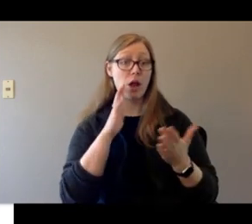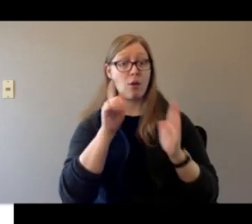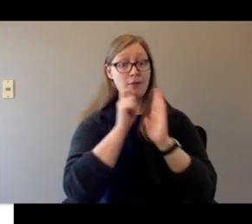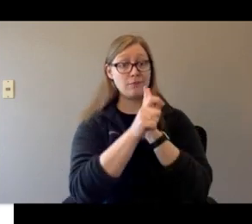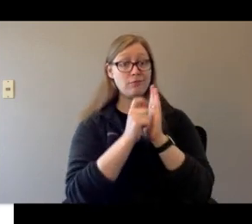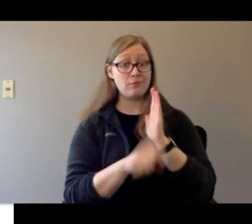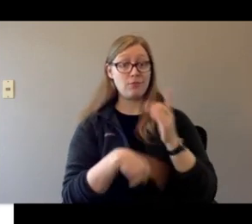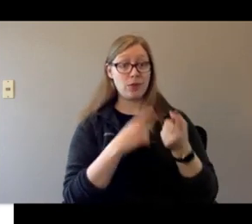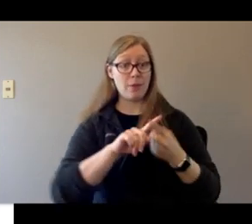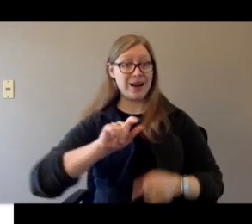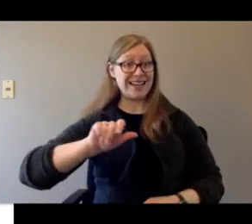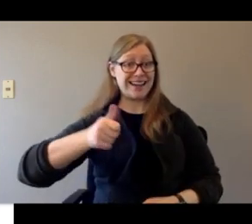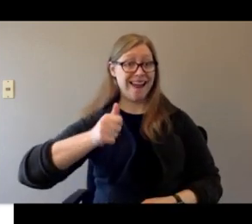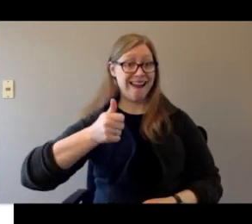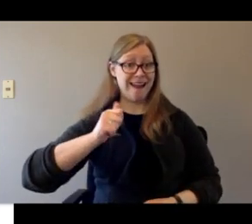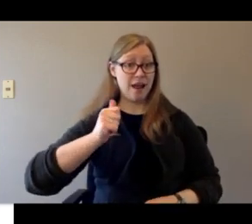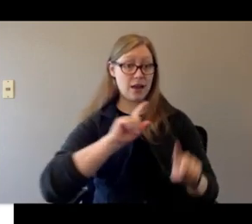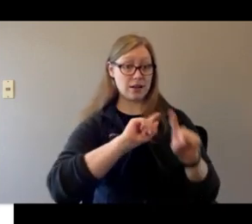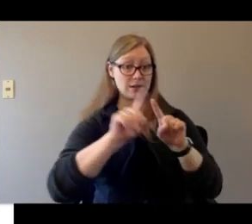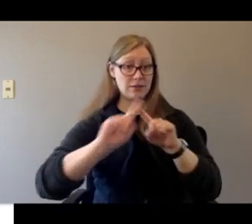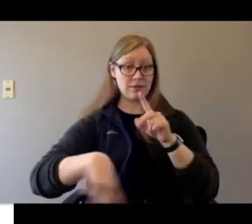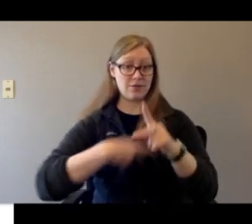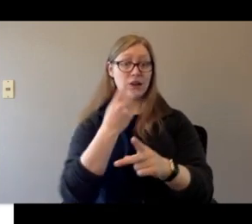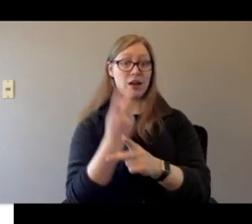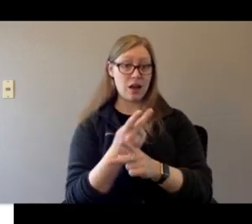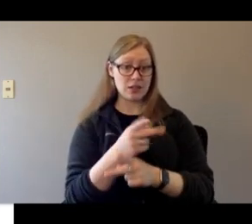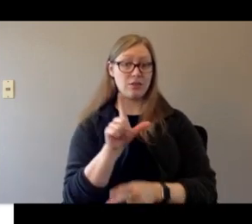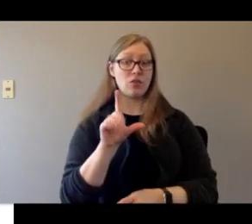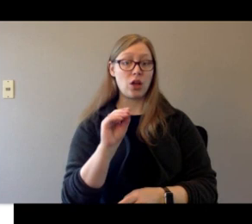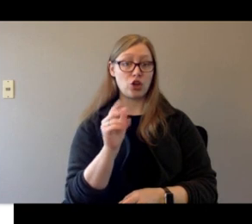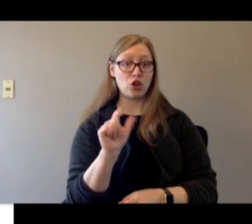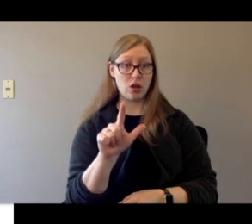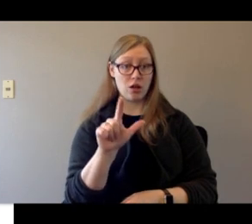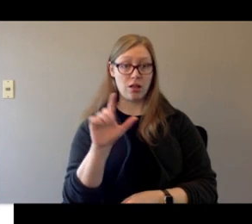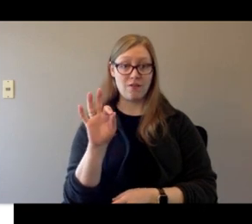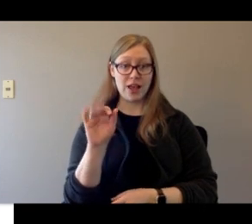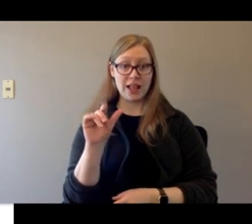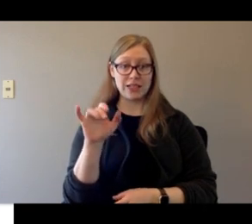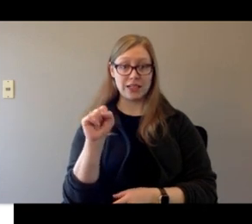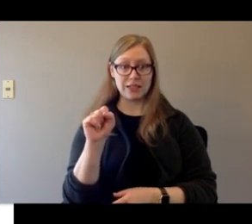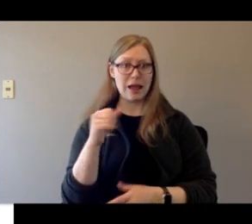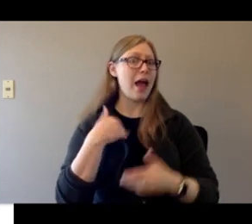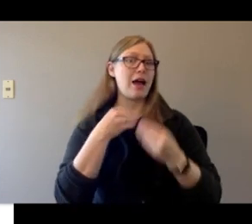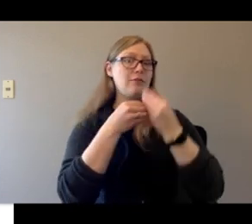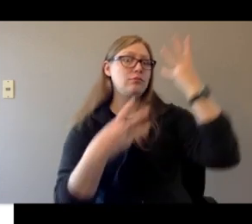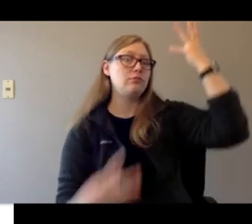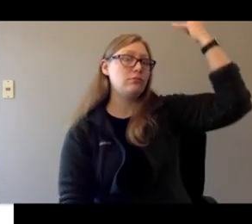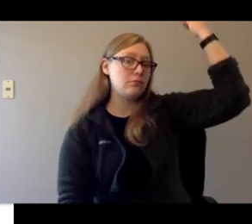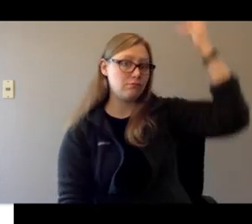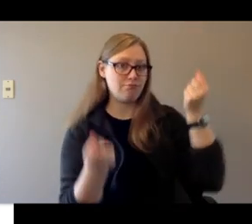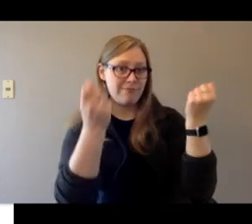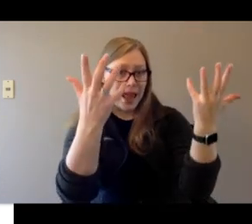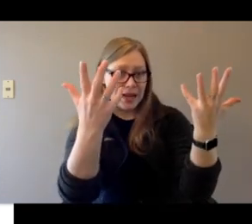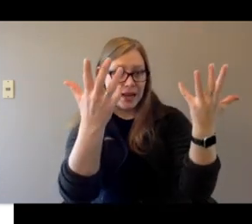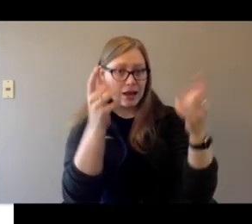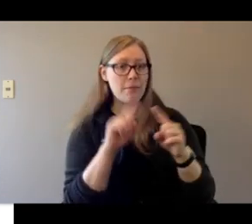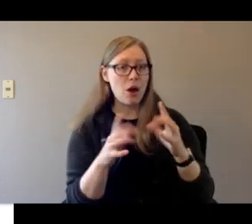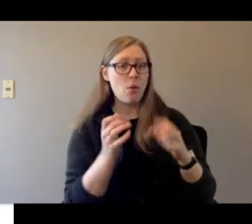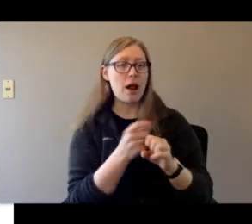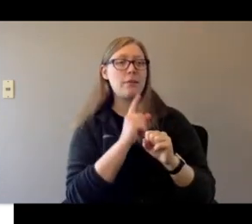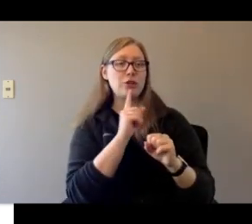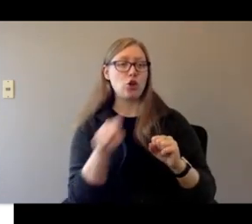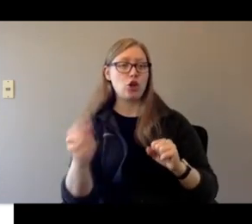logical fallacies. There are many, many more out there, but we're going to make sure that we really know these first